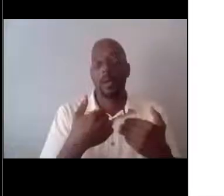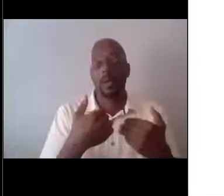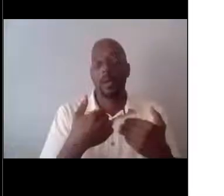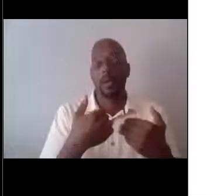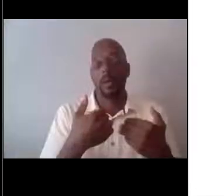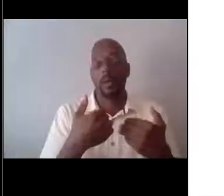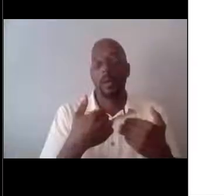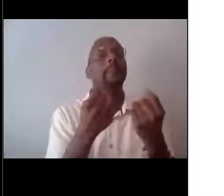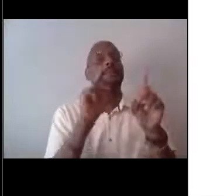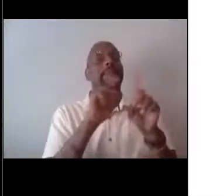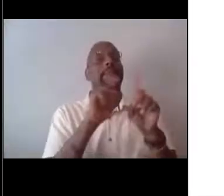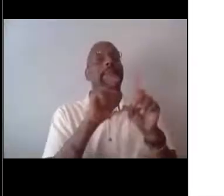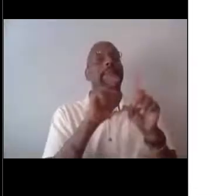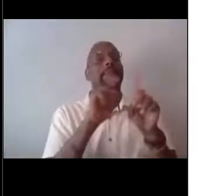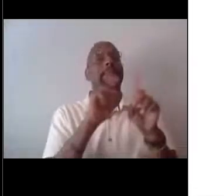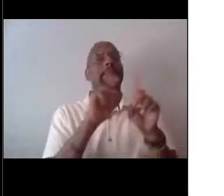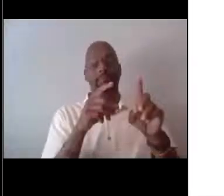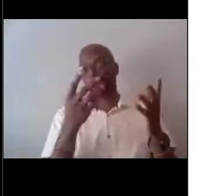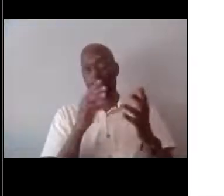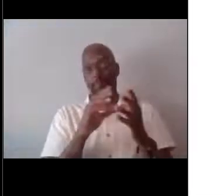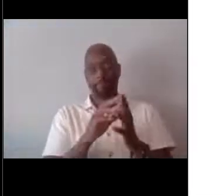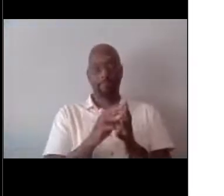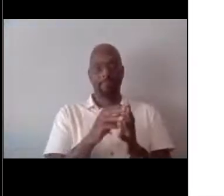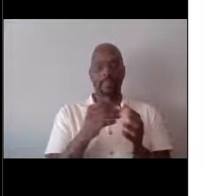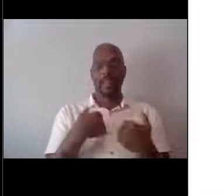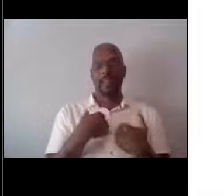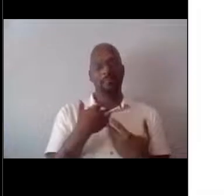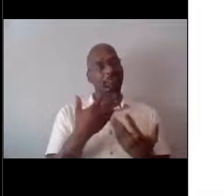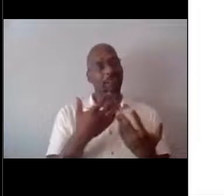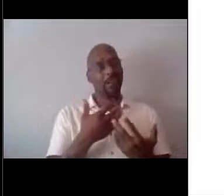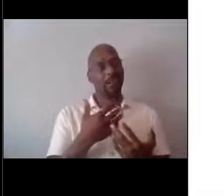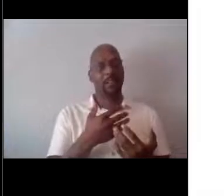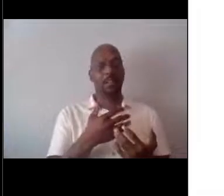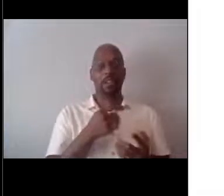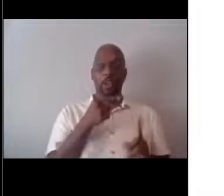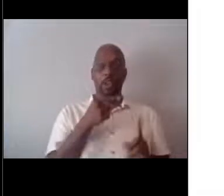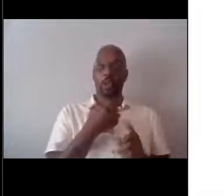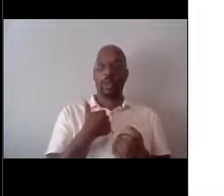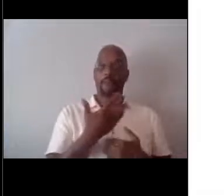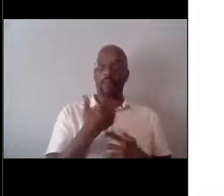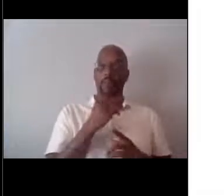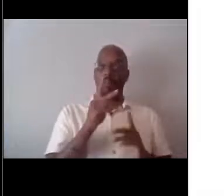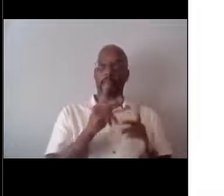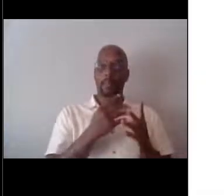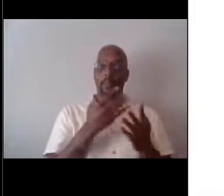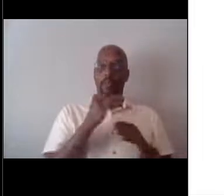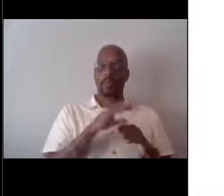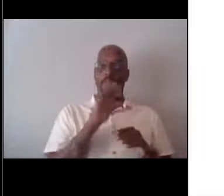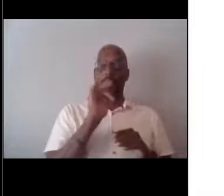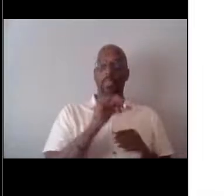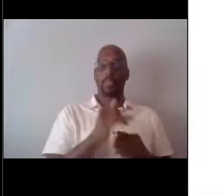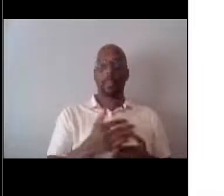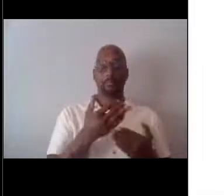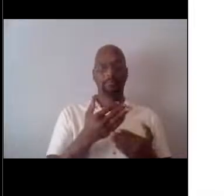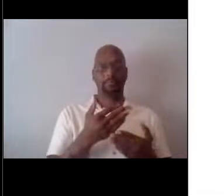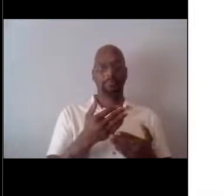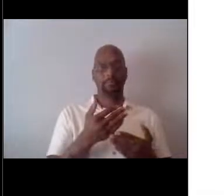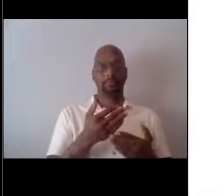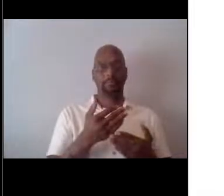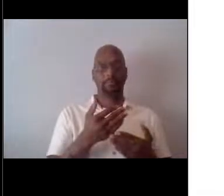mentioned, we initially proposed having up to 15 people serve on this Equity Advisory Committee. we received 72